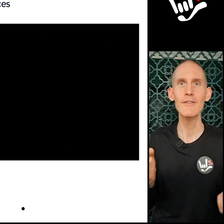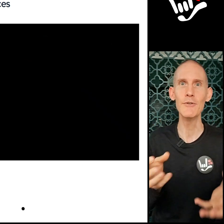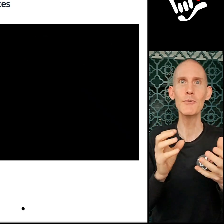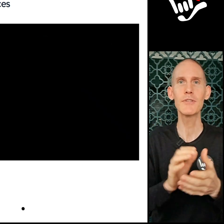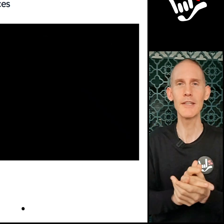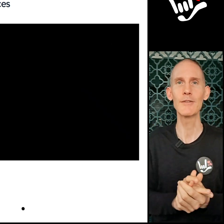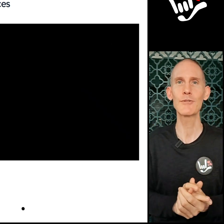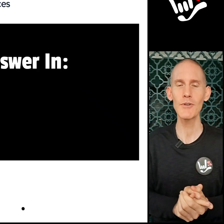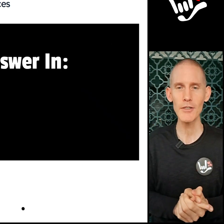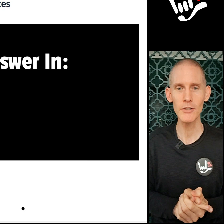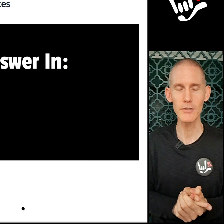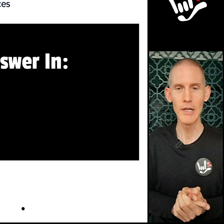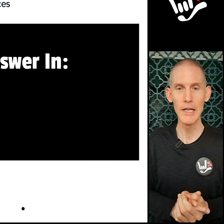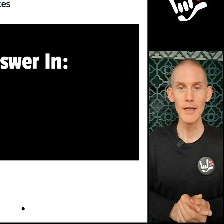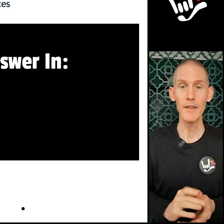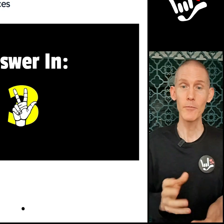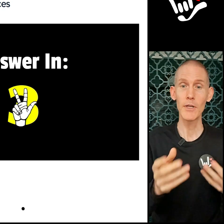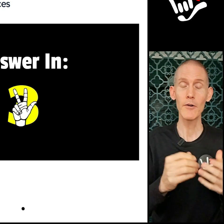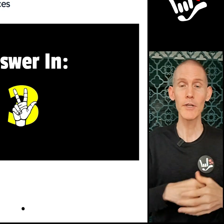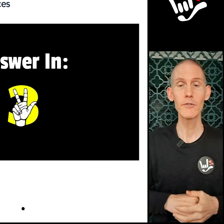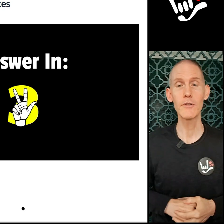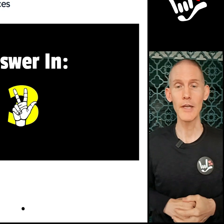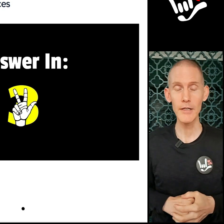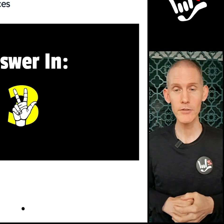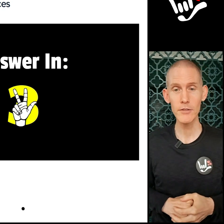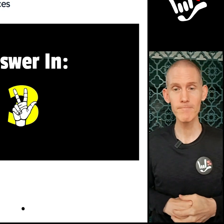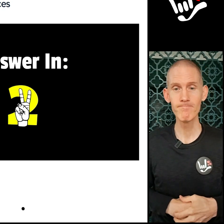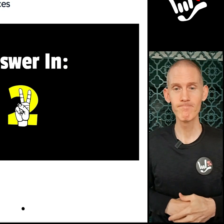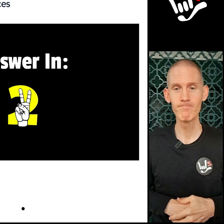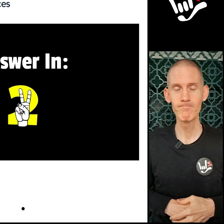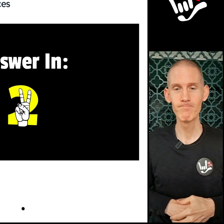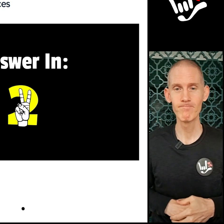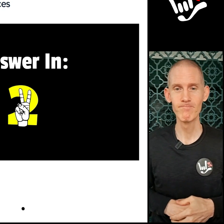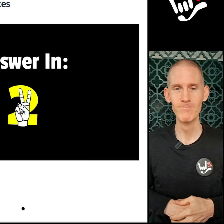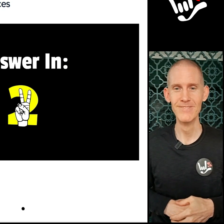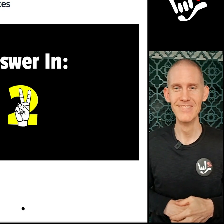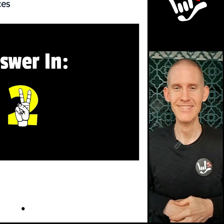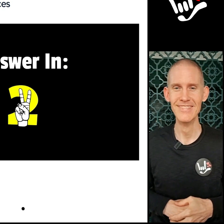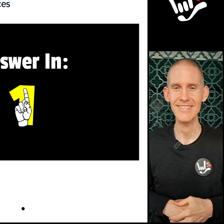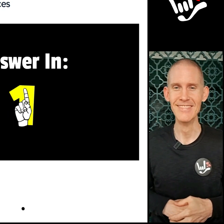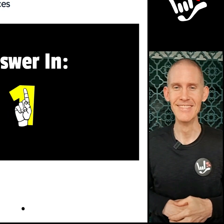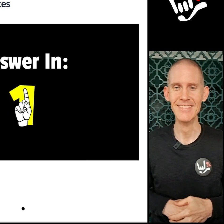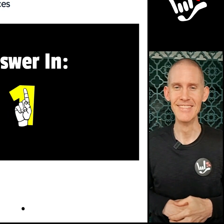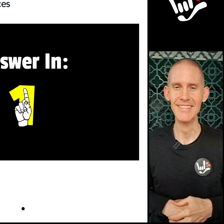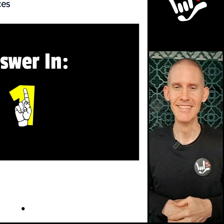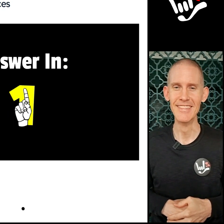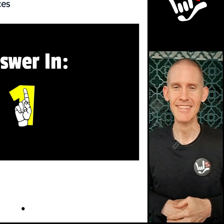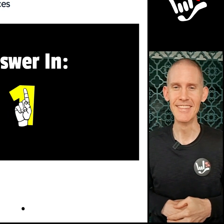signs in new sentence structures. And then we count down to the answer.